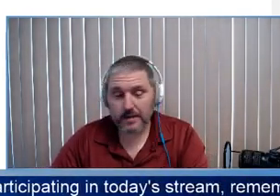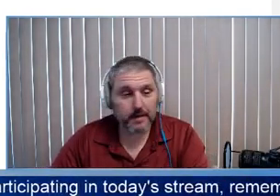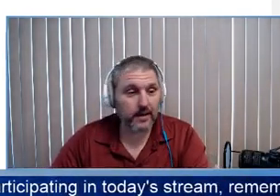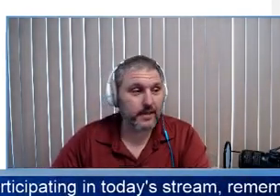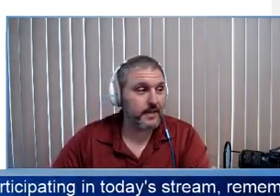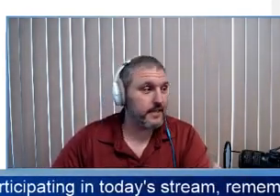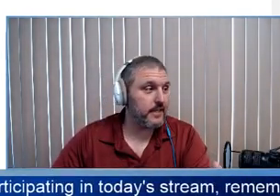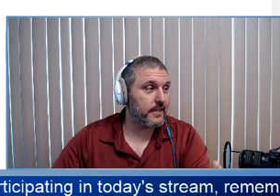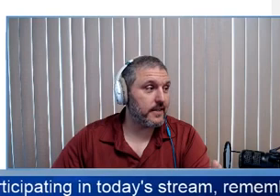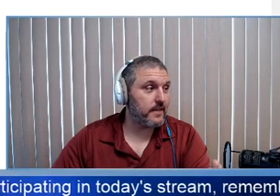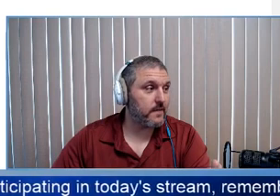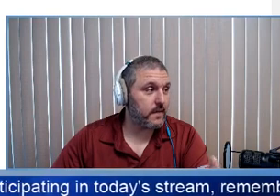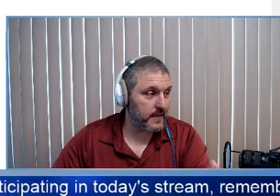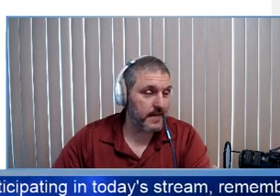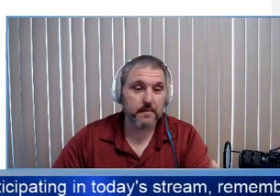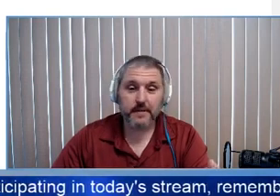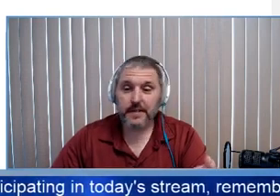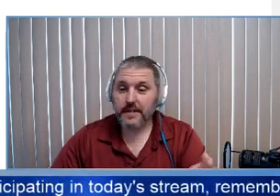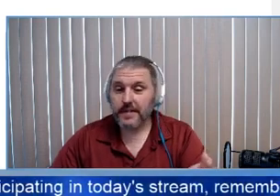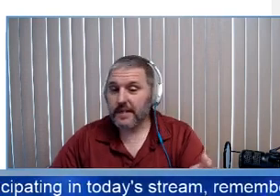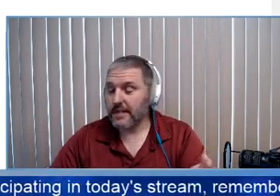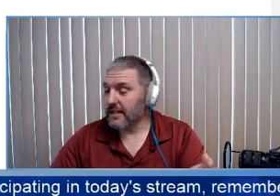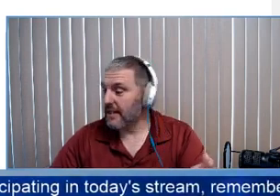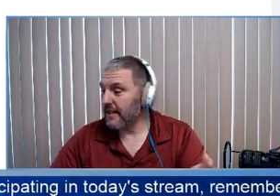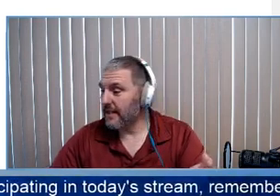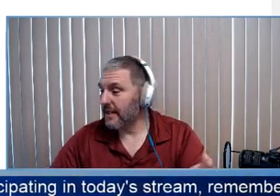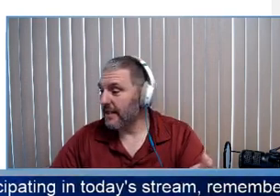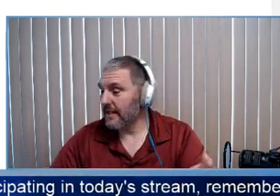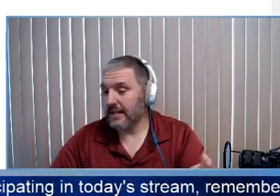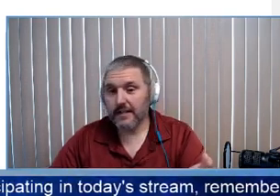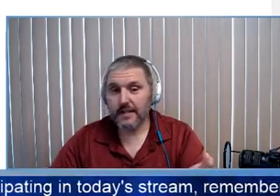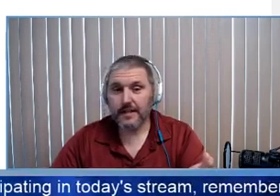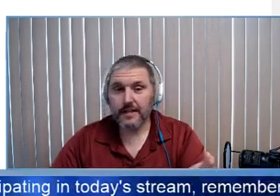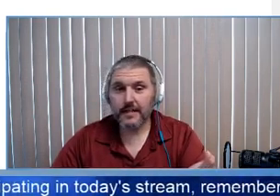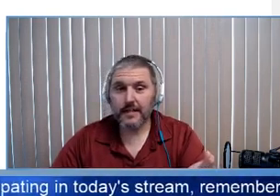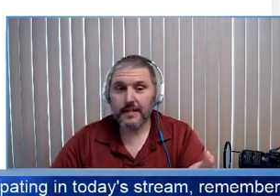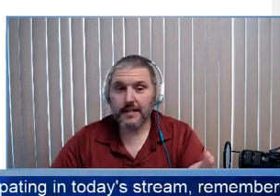I'm worried about it for them.